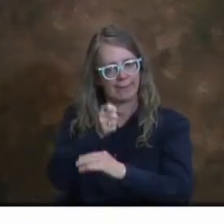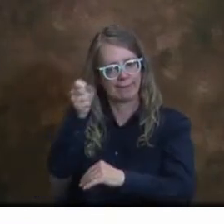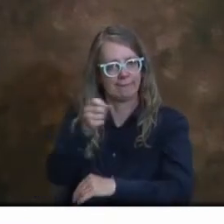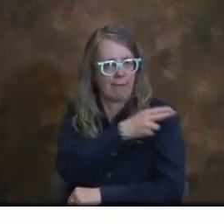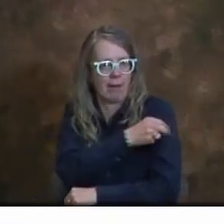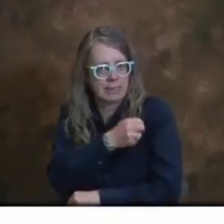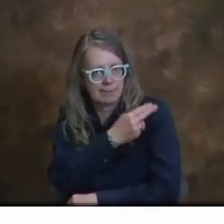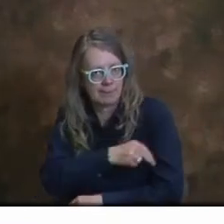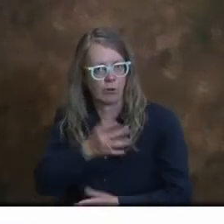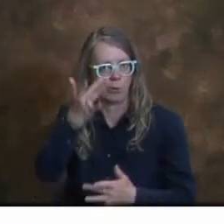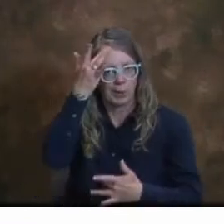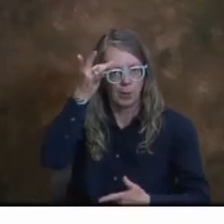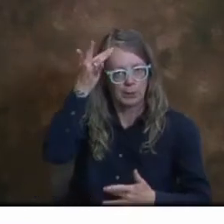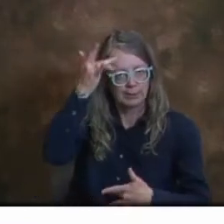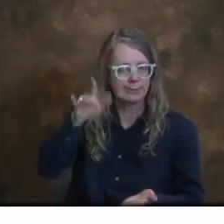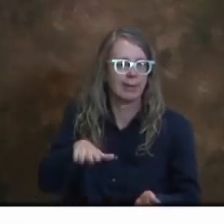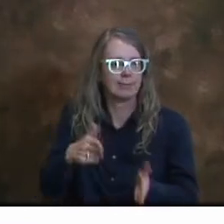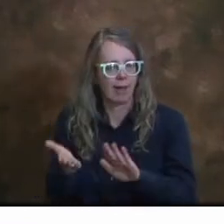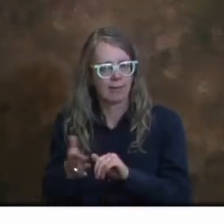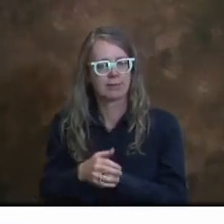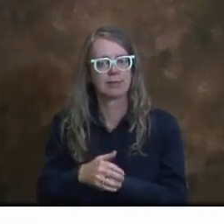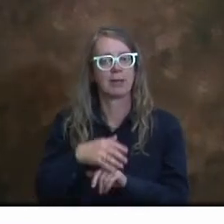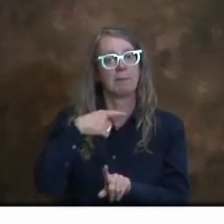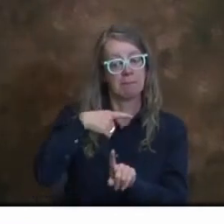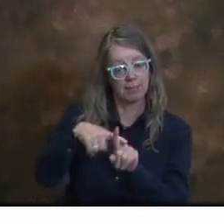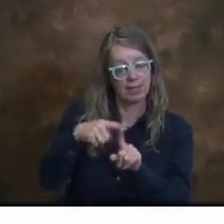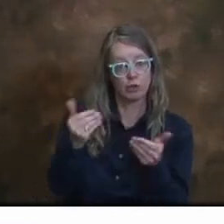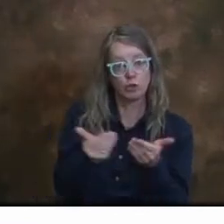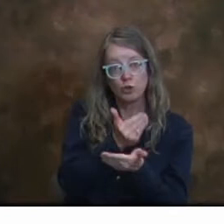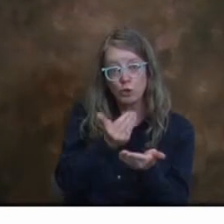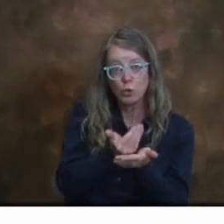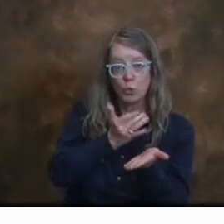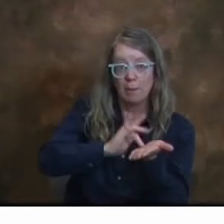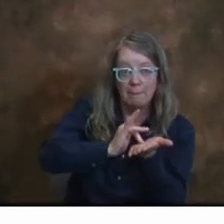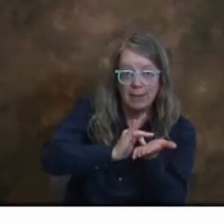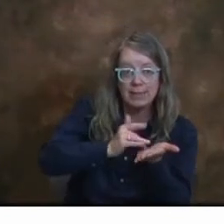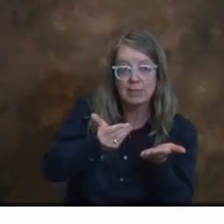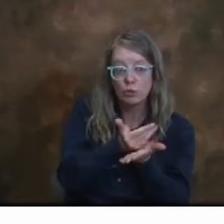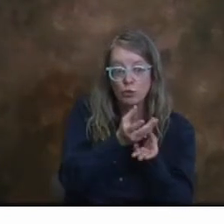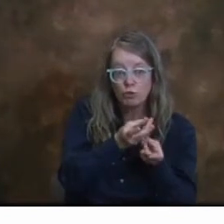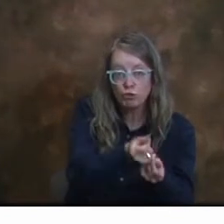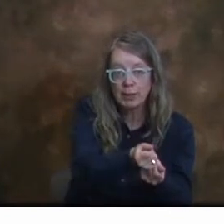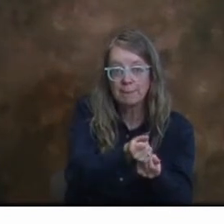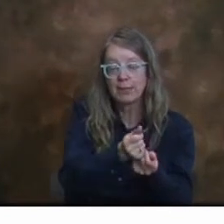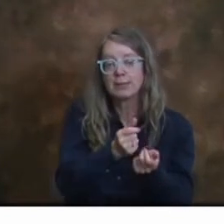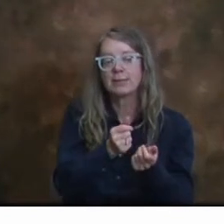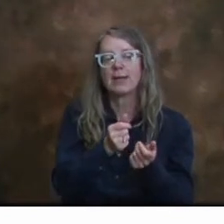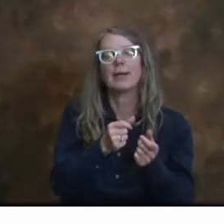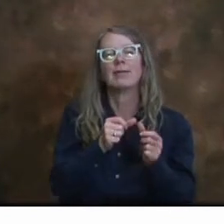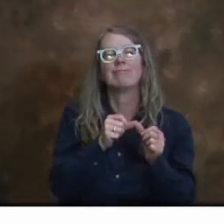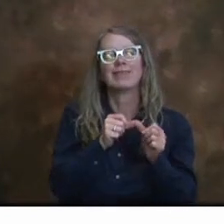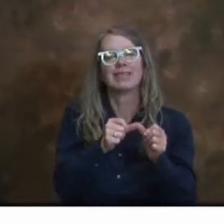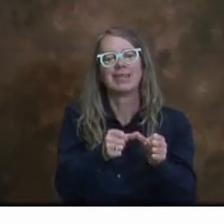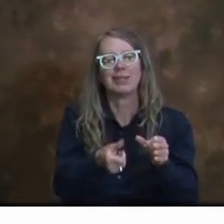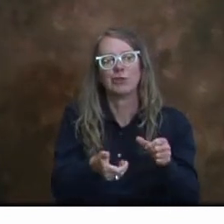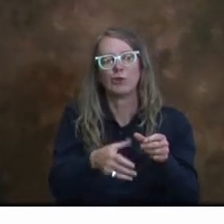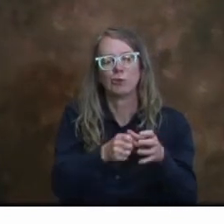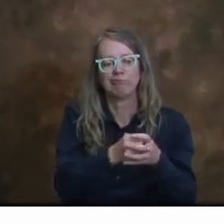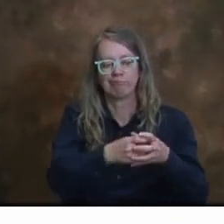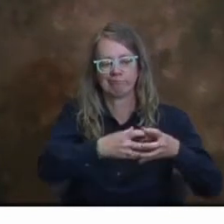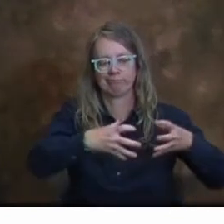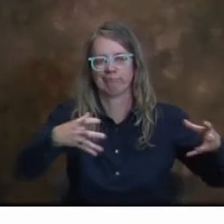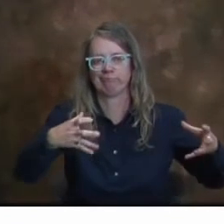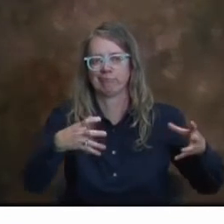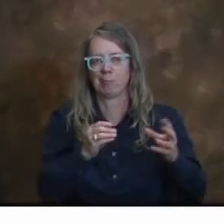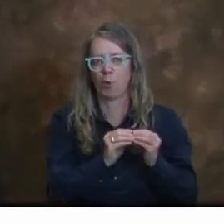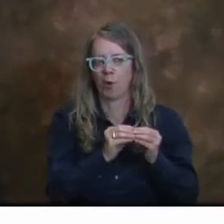in addition, evolving treatments and therapeutics continue to grow in supply and access. These treatments also help in